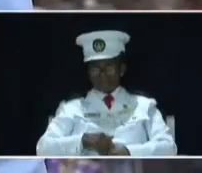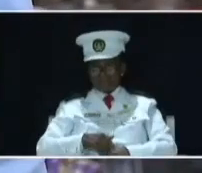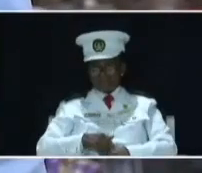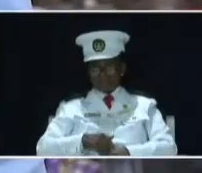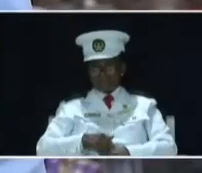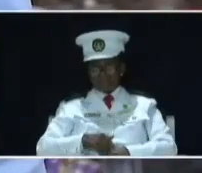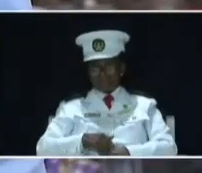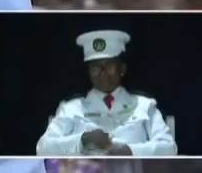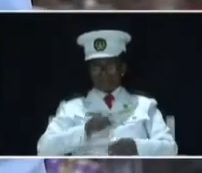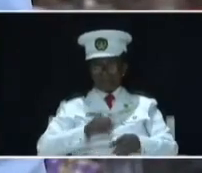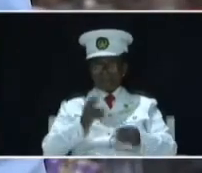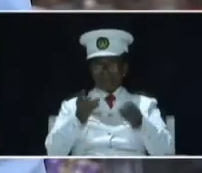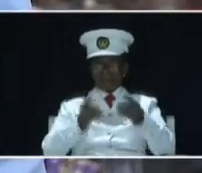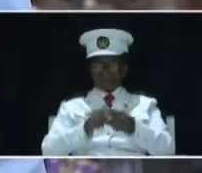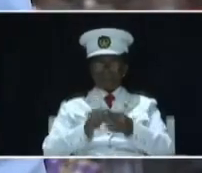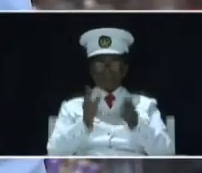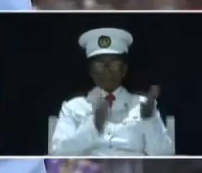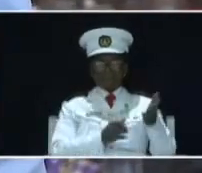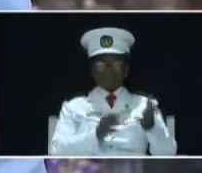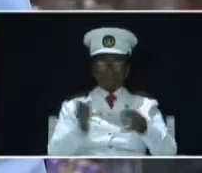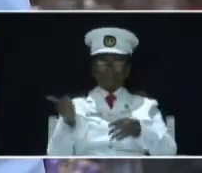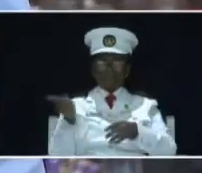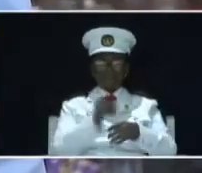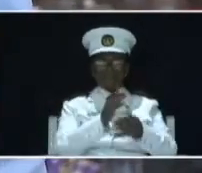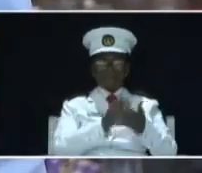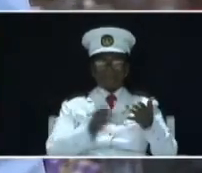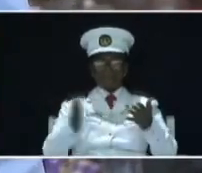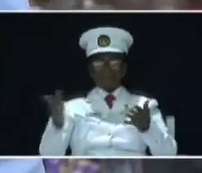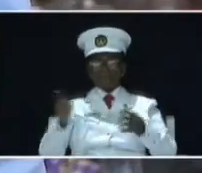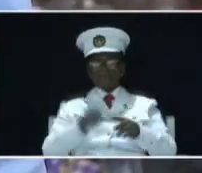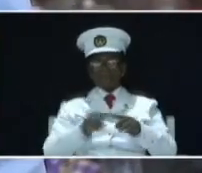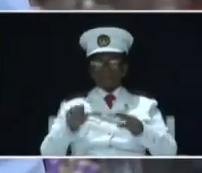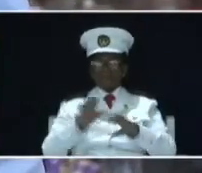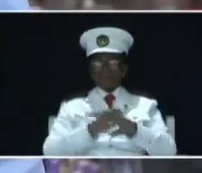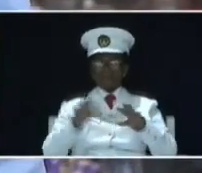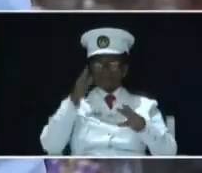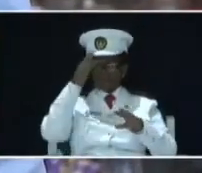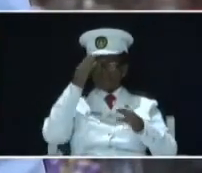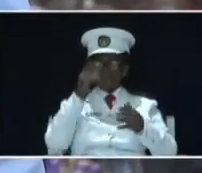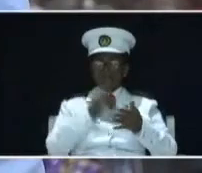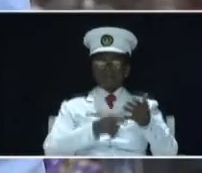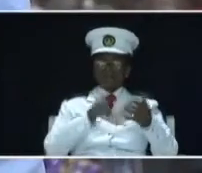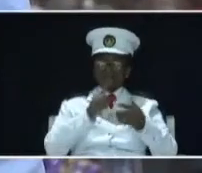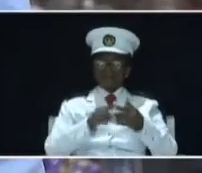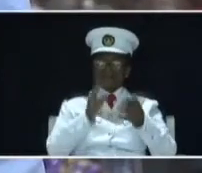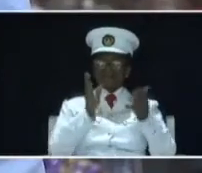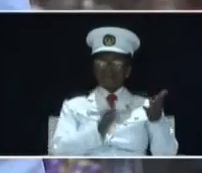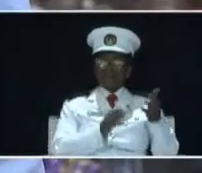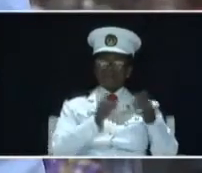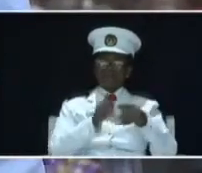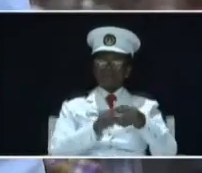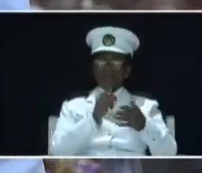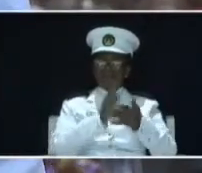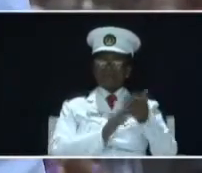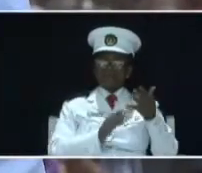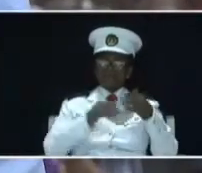I want to bring you something. But I don't know what to bring to somebody who already has everything.